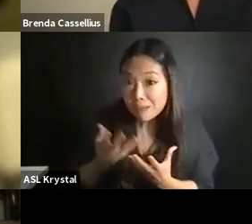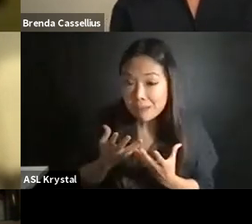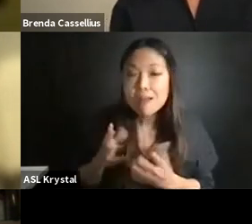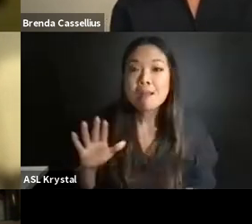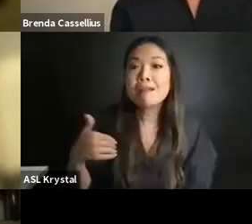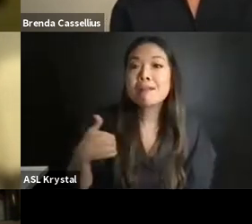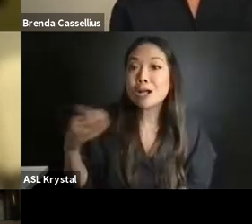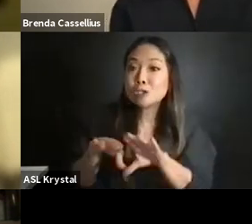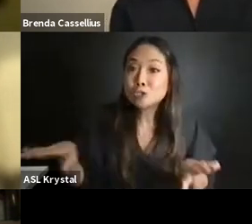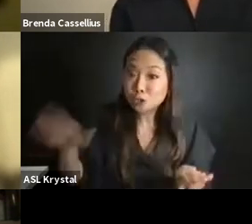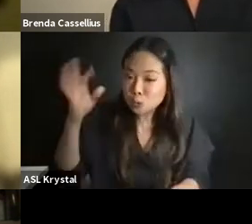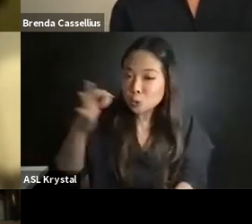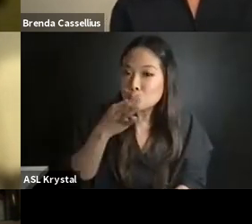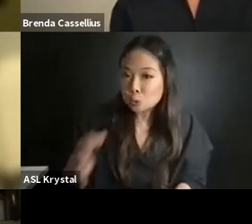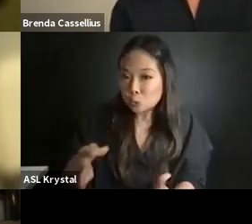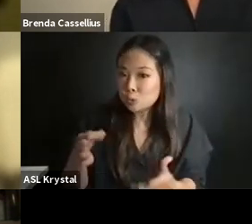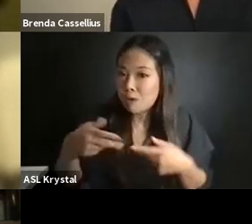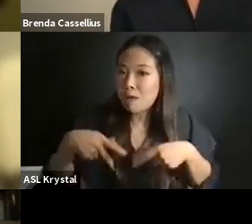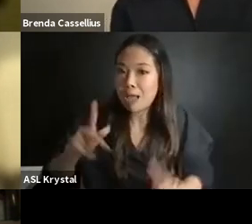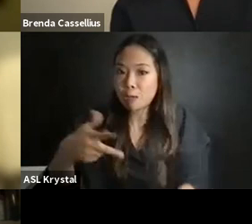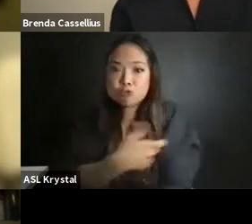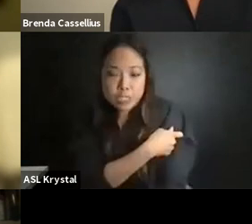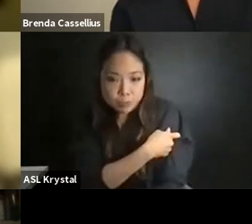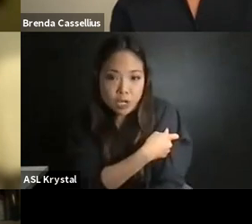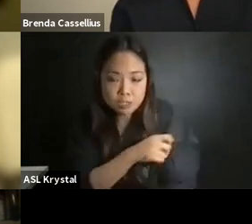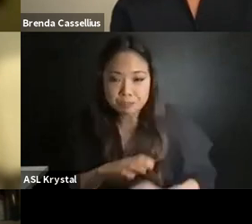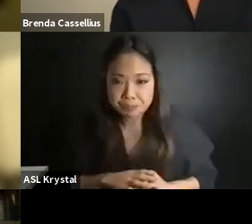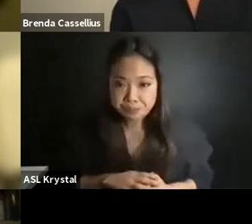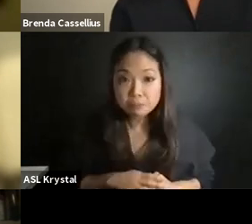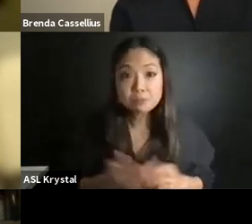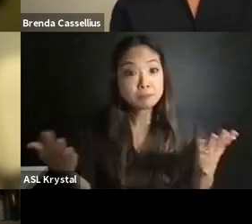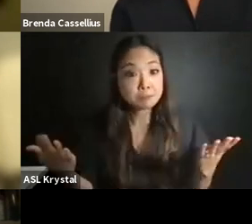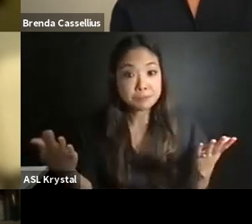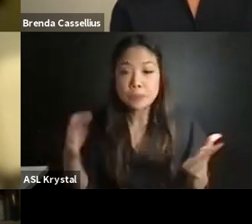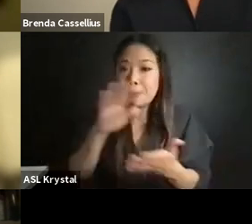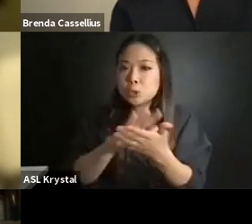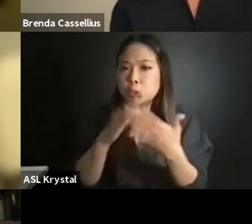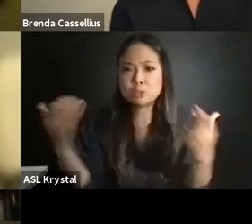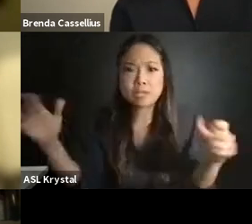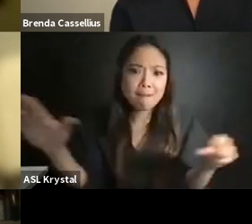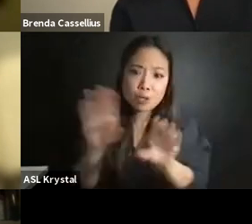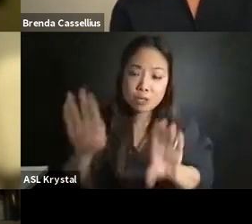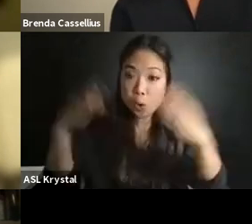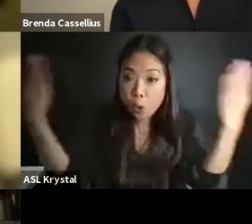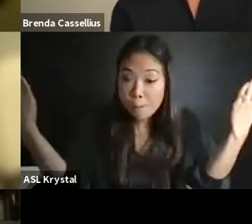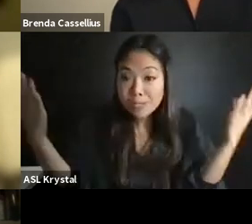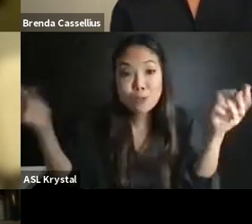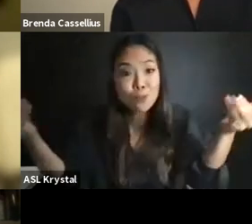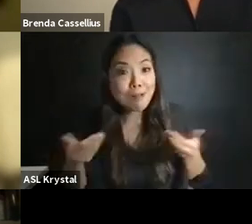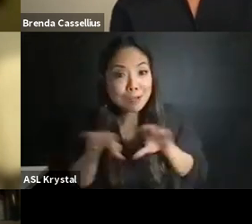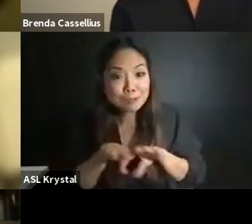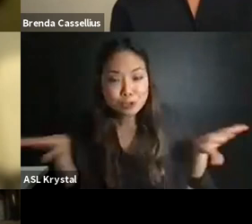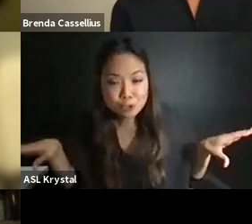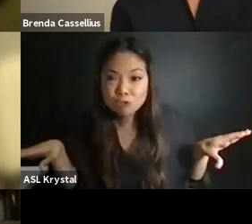become vaccinated it will take some time meanwhile the schools are fully open we welcome our children into